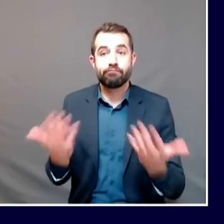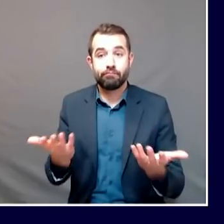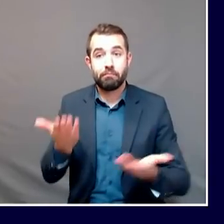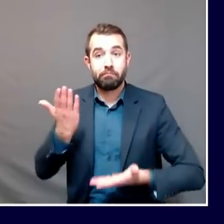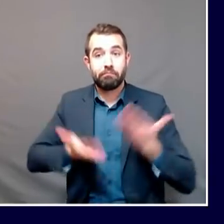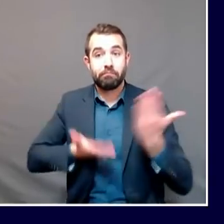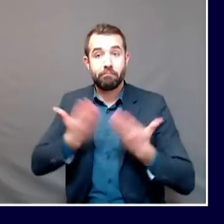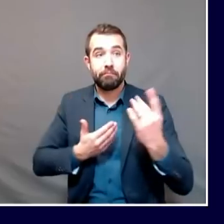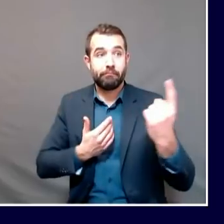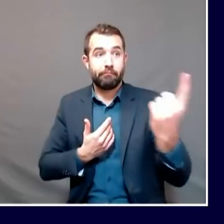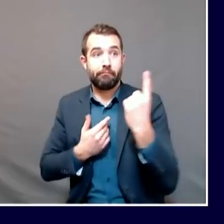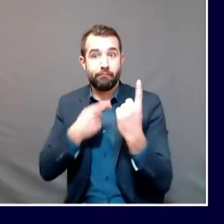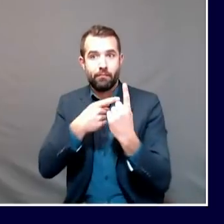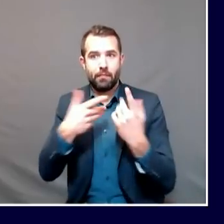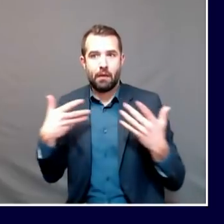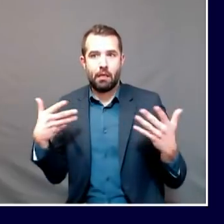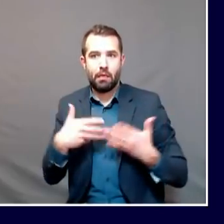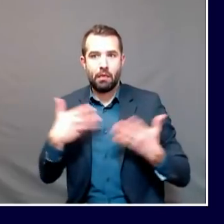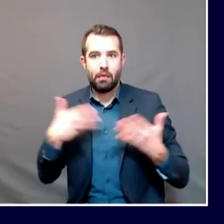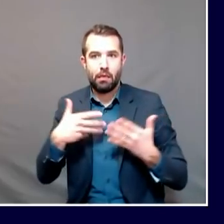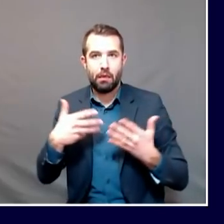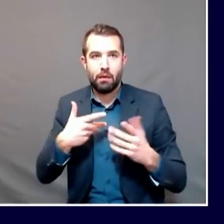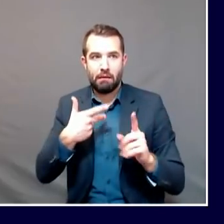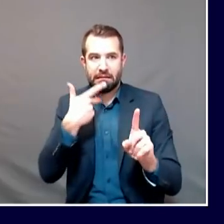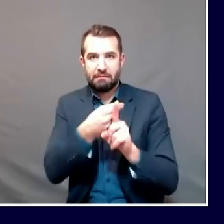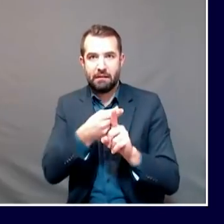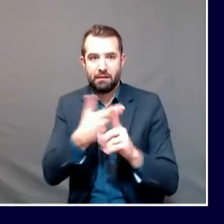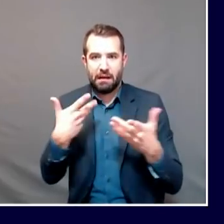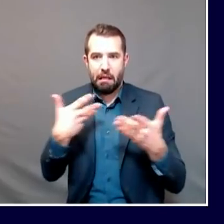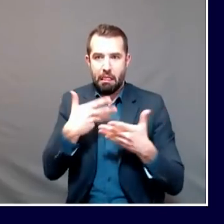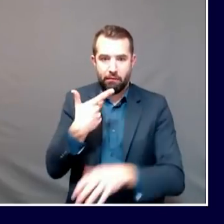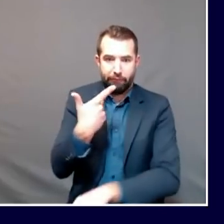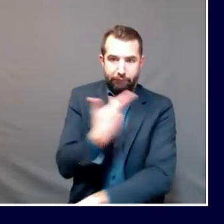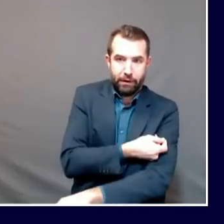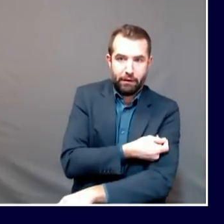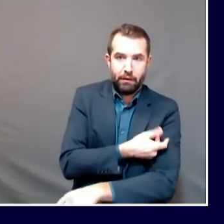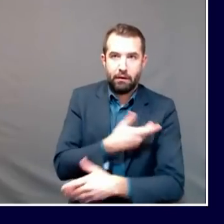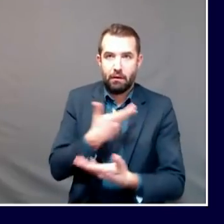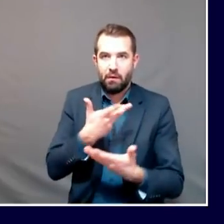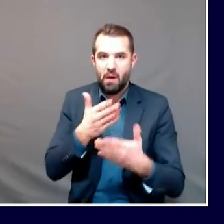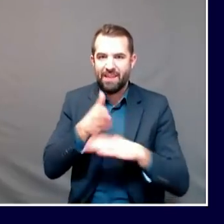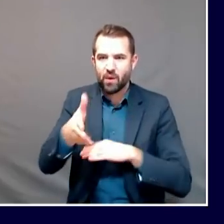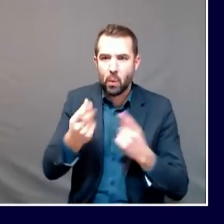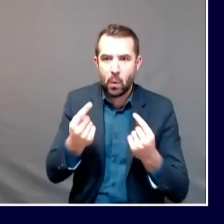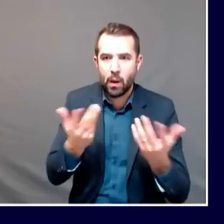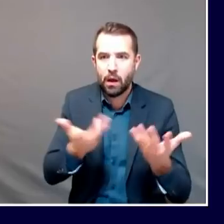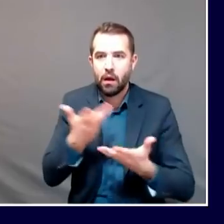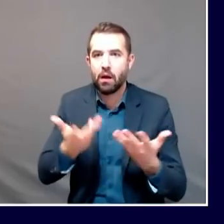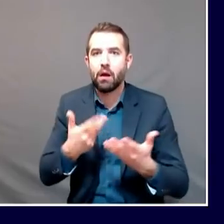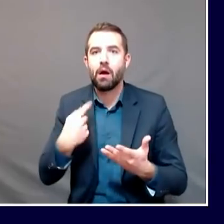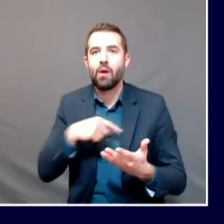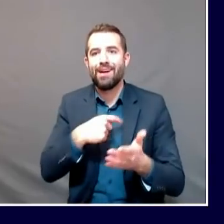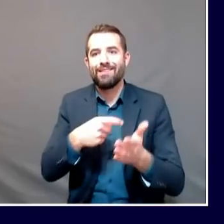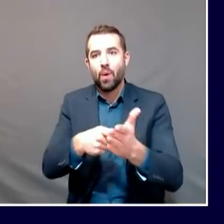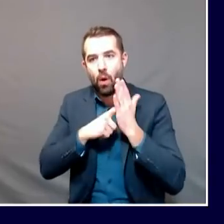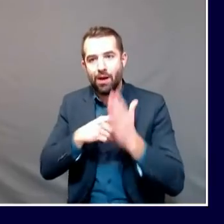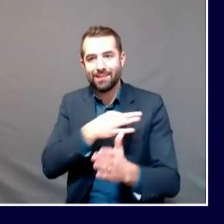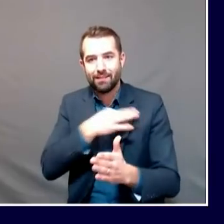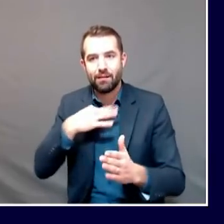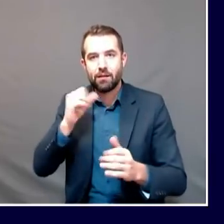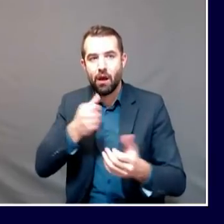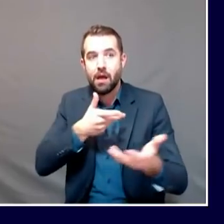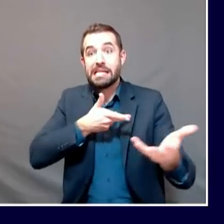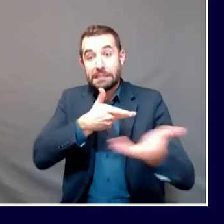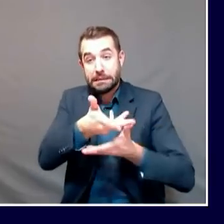folks have, like some of the questions I talked about earlier. It also requires a system for us to be able to make sure